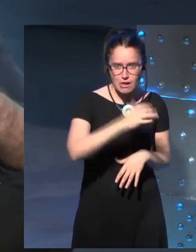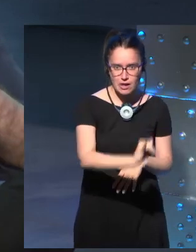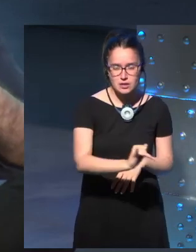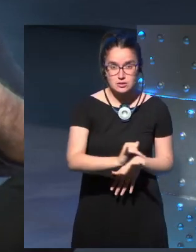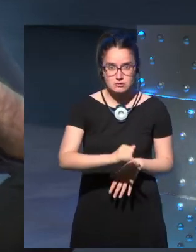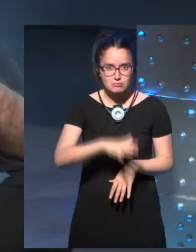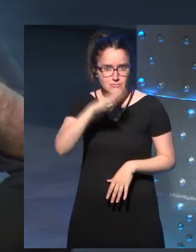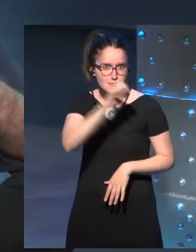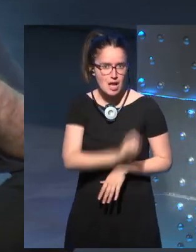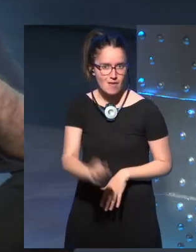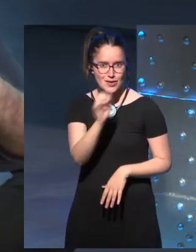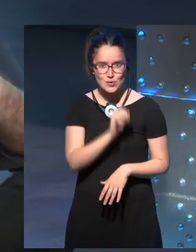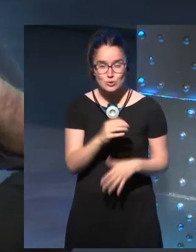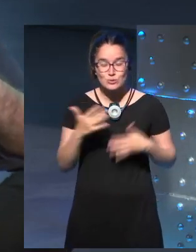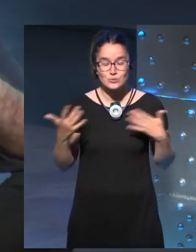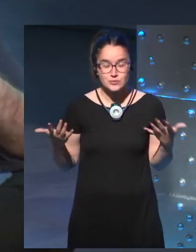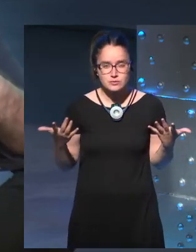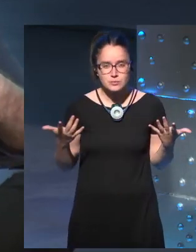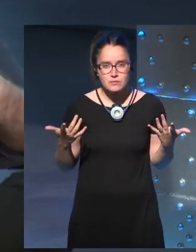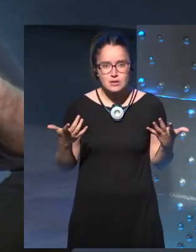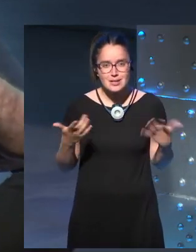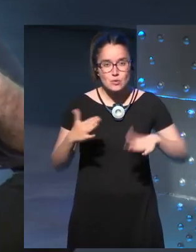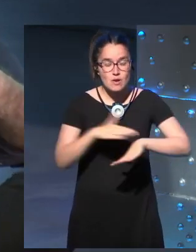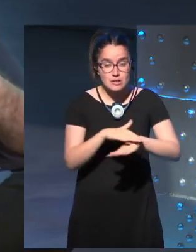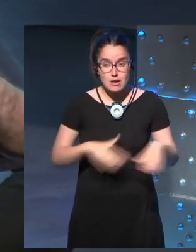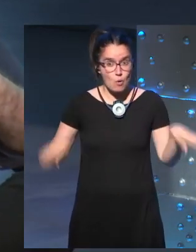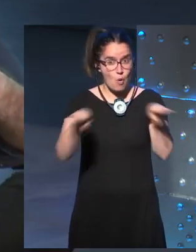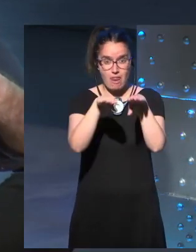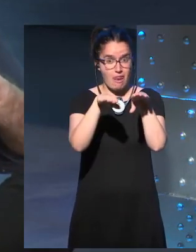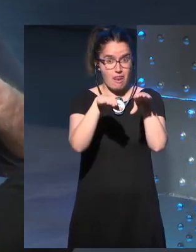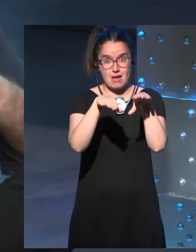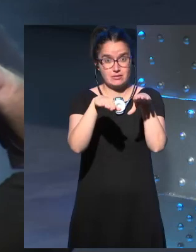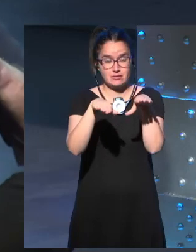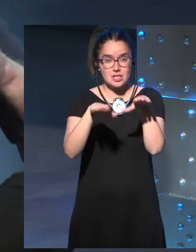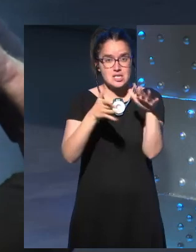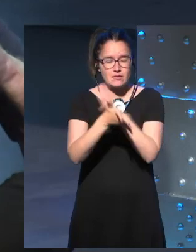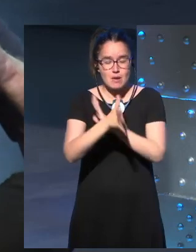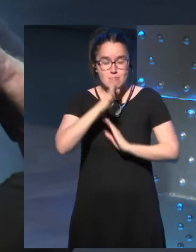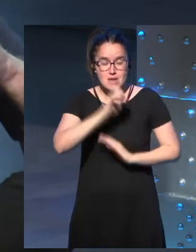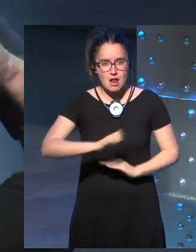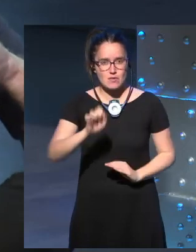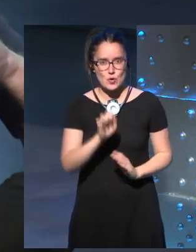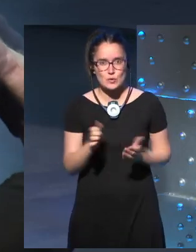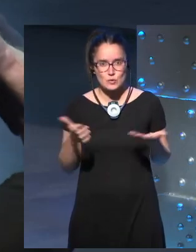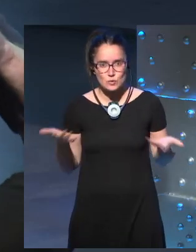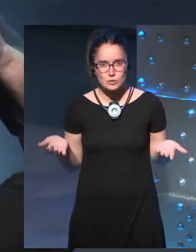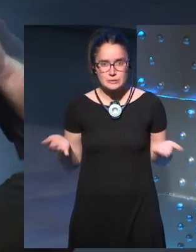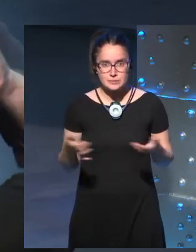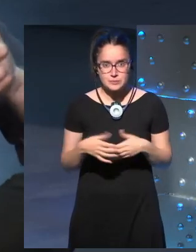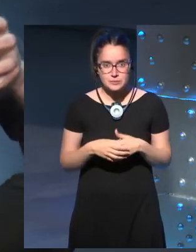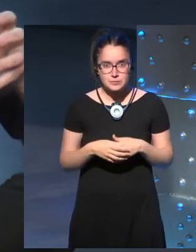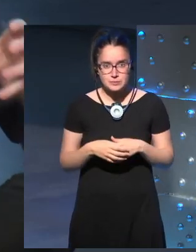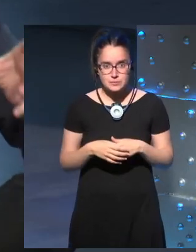and they're on an equal basis to someone like me who's older. And there's something about football which is